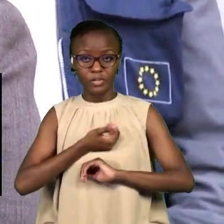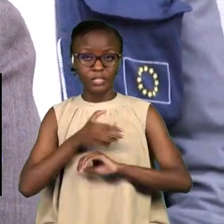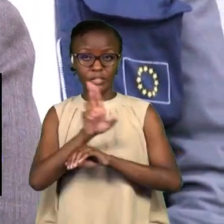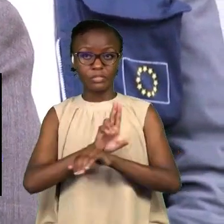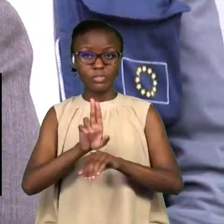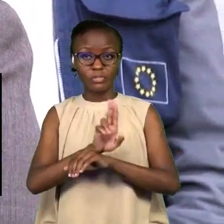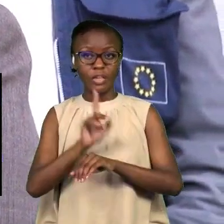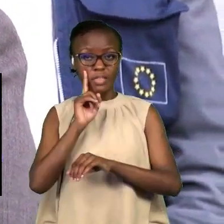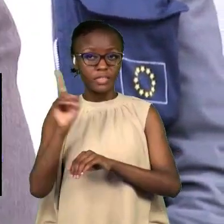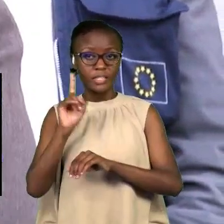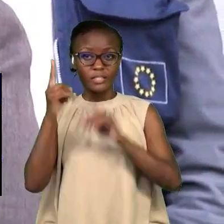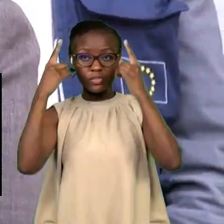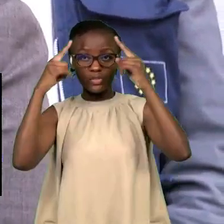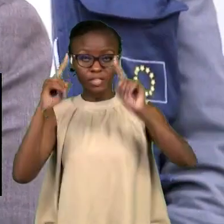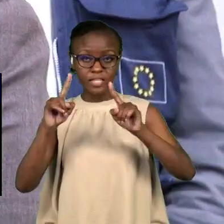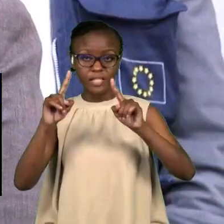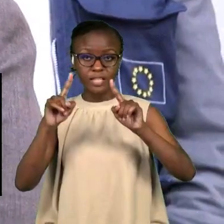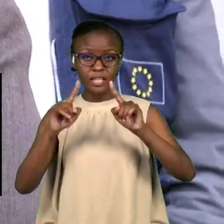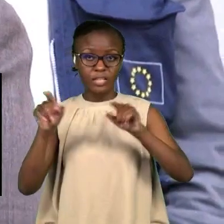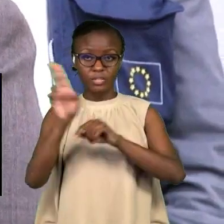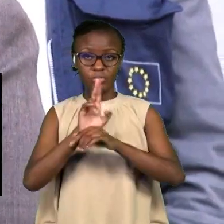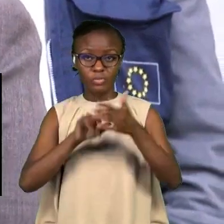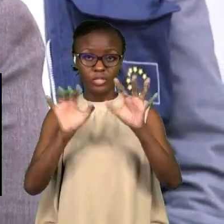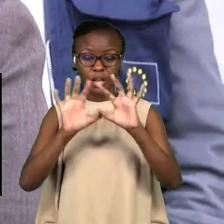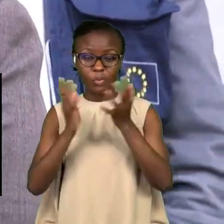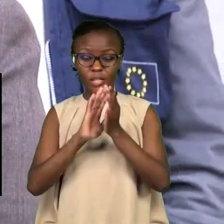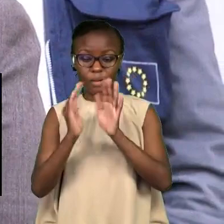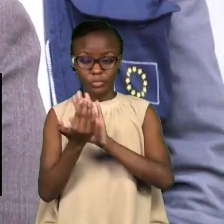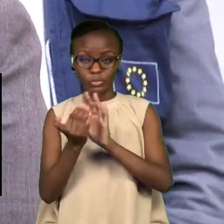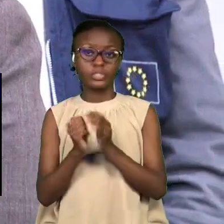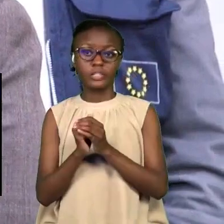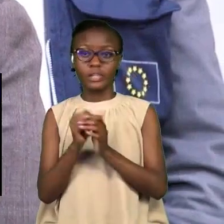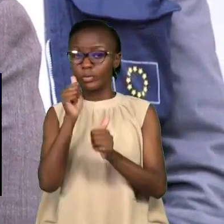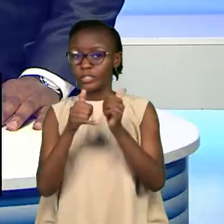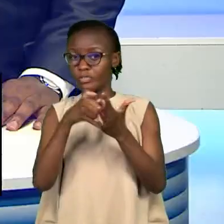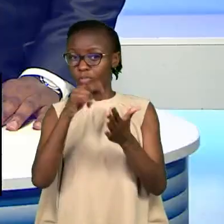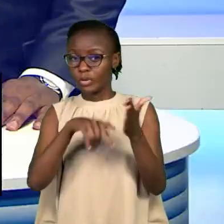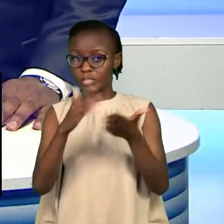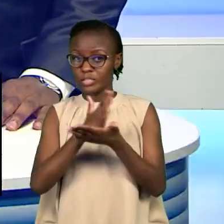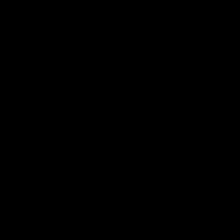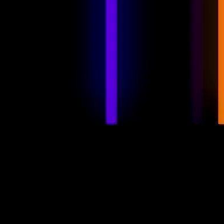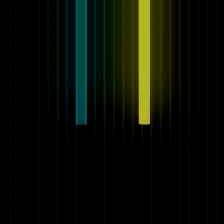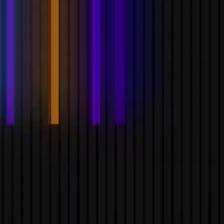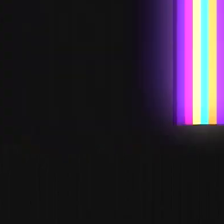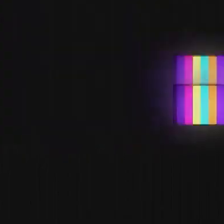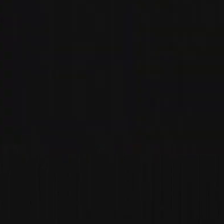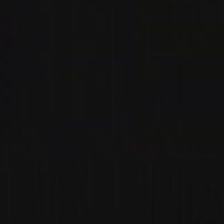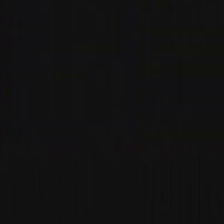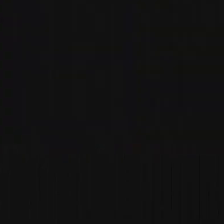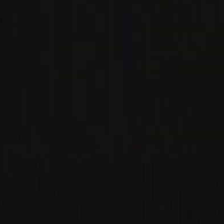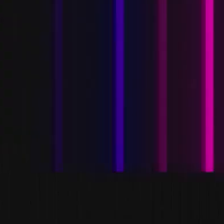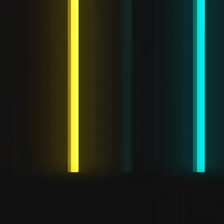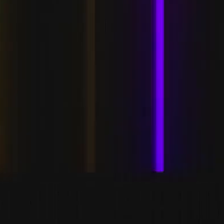and that this can be successful is a global approach, which includes sharing the vaccines.